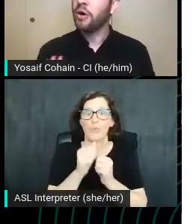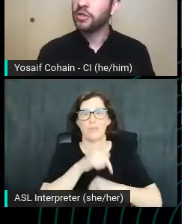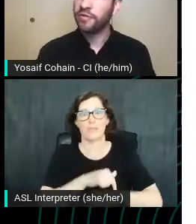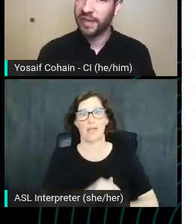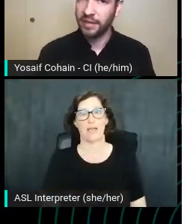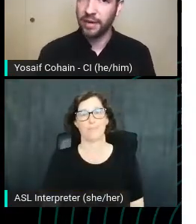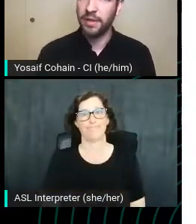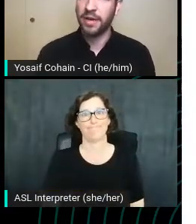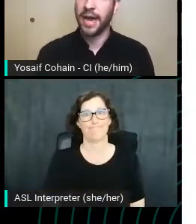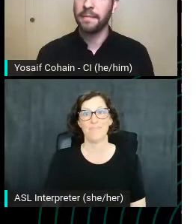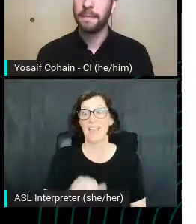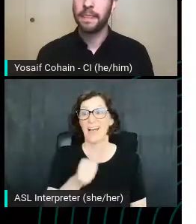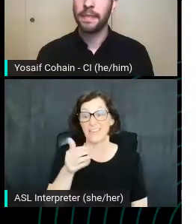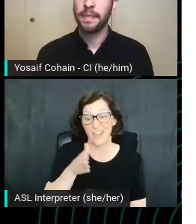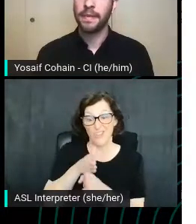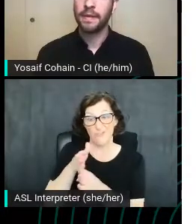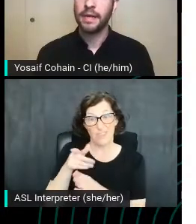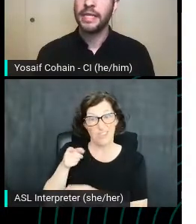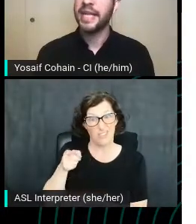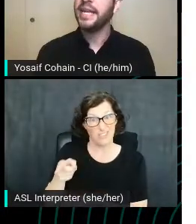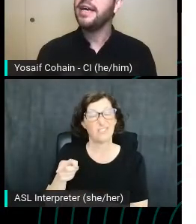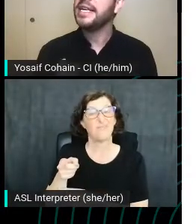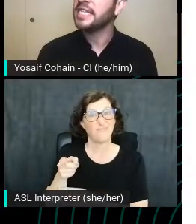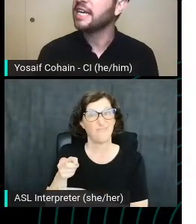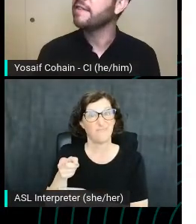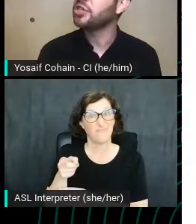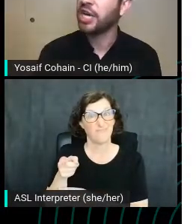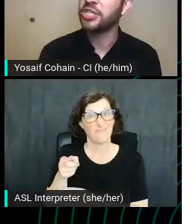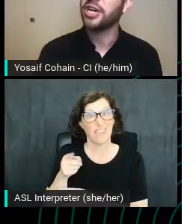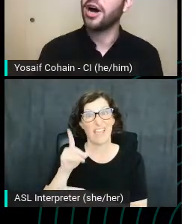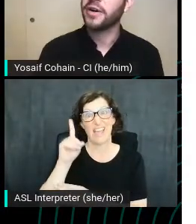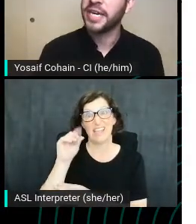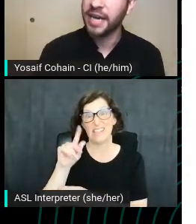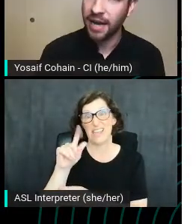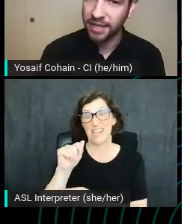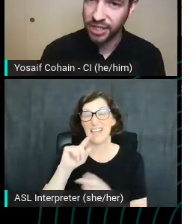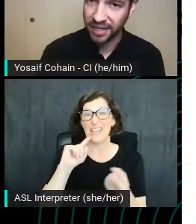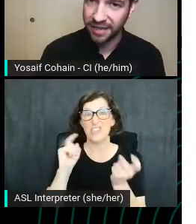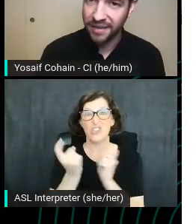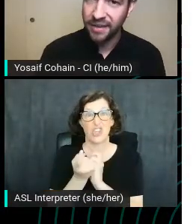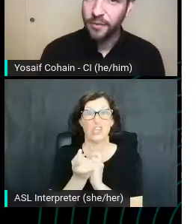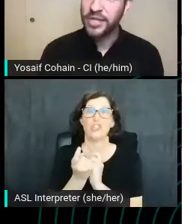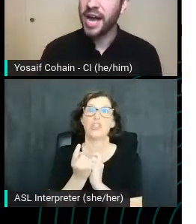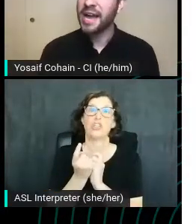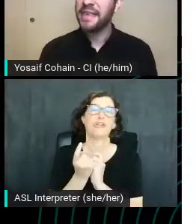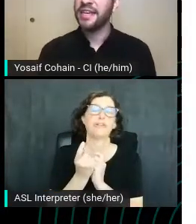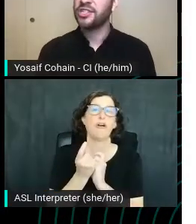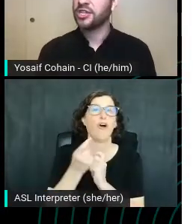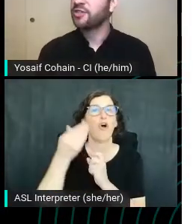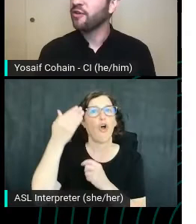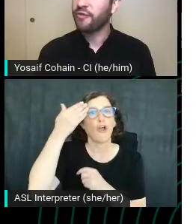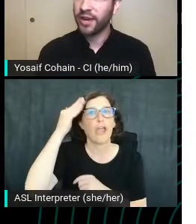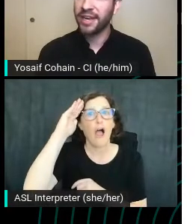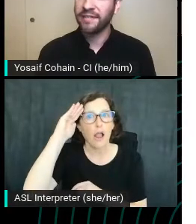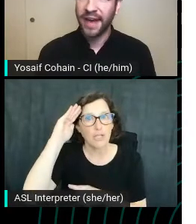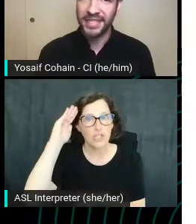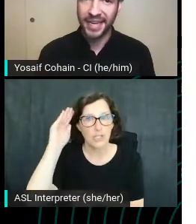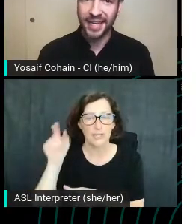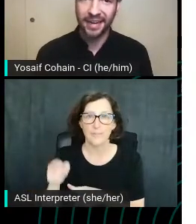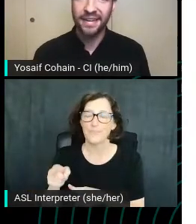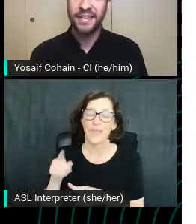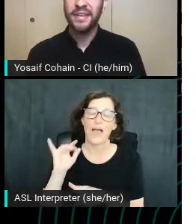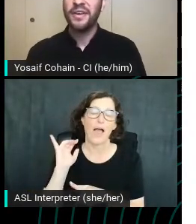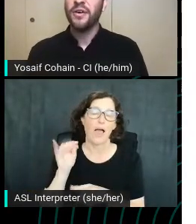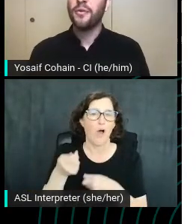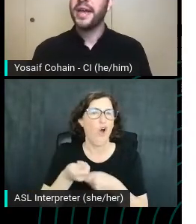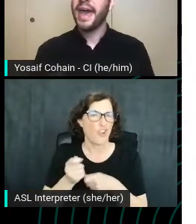The older field that we'll look at. Data is even changing archaeology, which I think is just so freaking